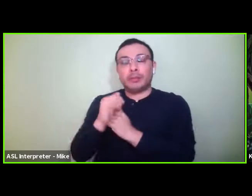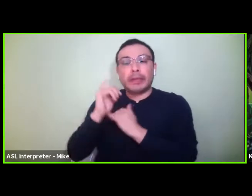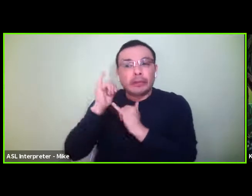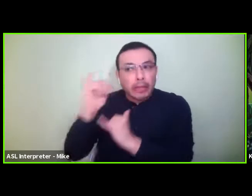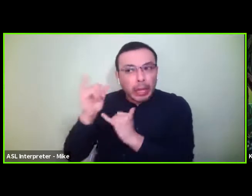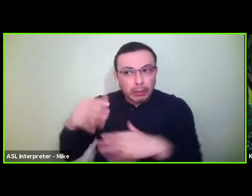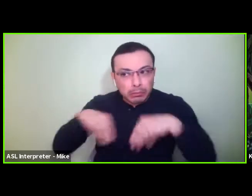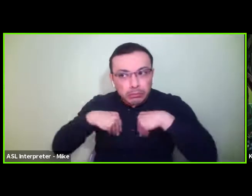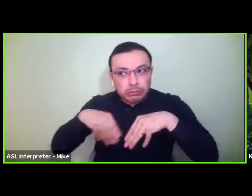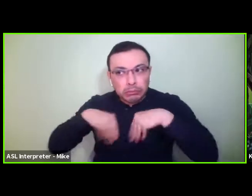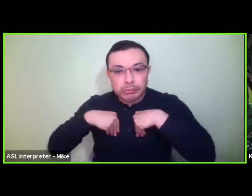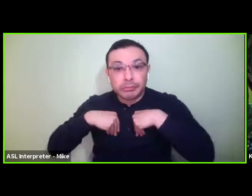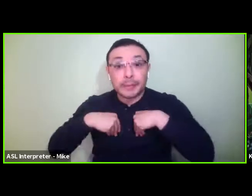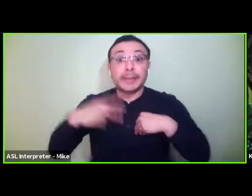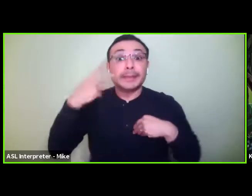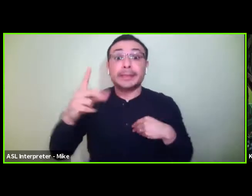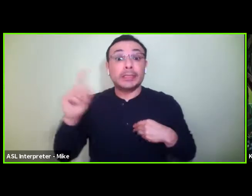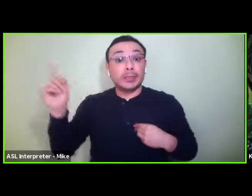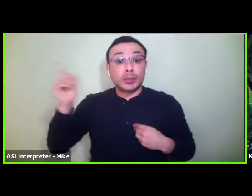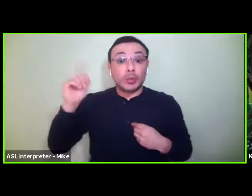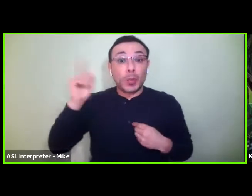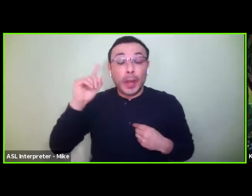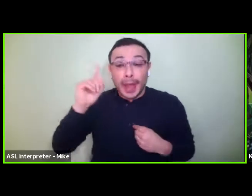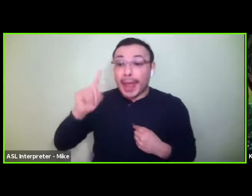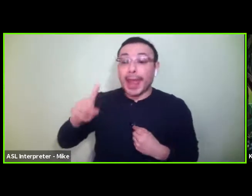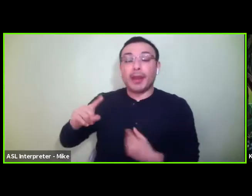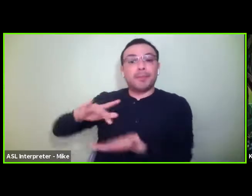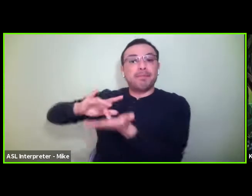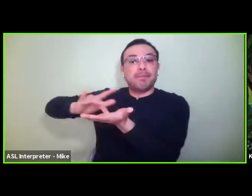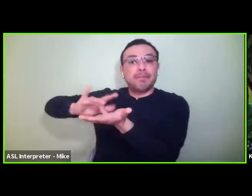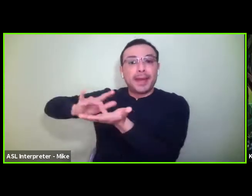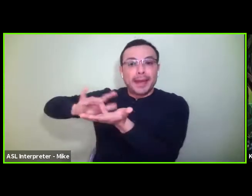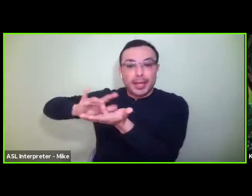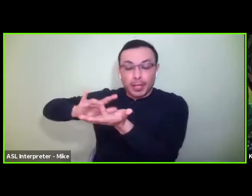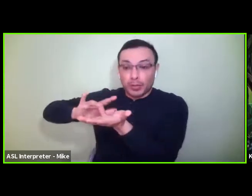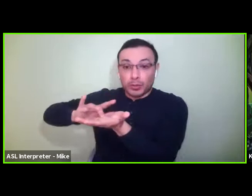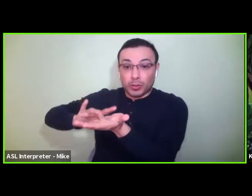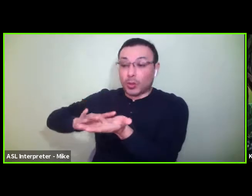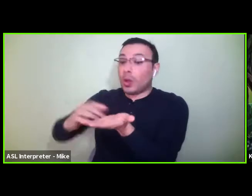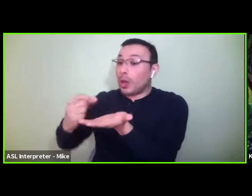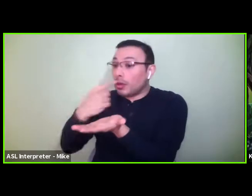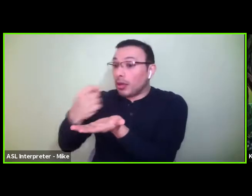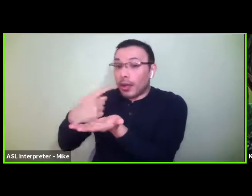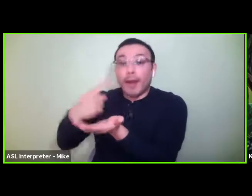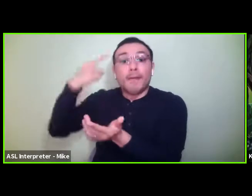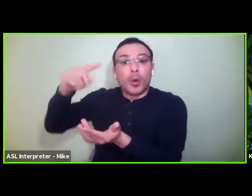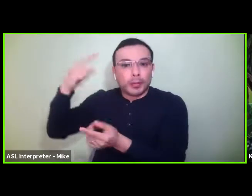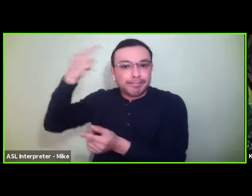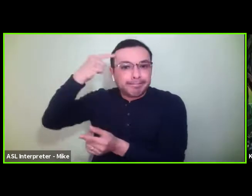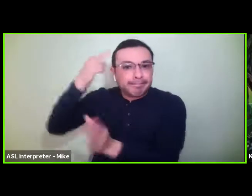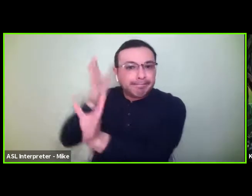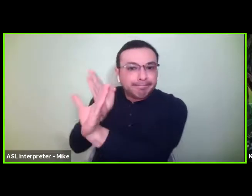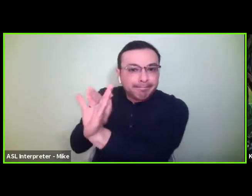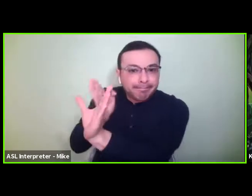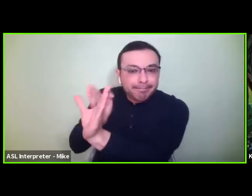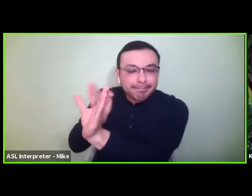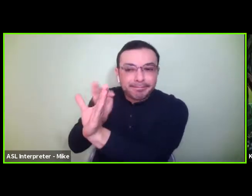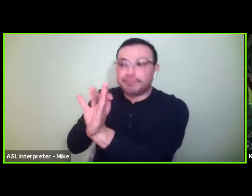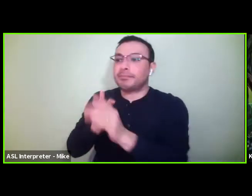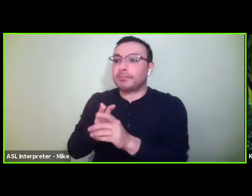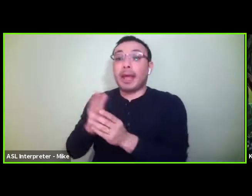this most aptly in psychopharmaceuticals used to control people with psychiatric disabilities, such as